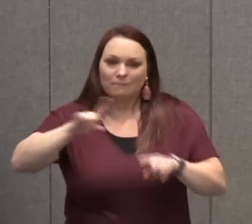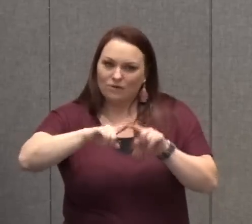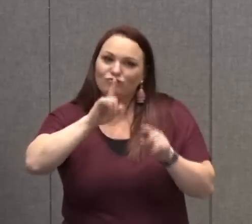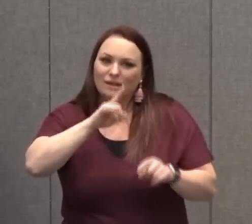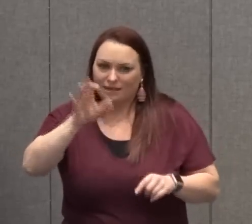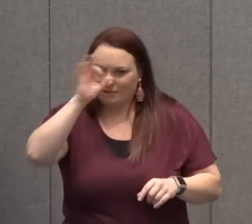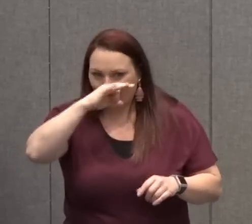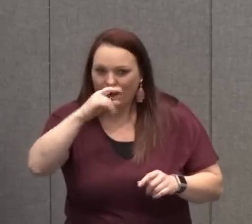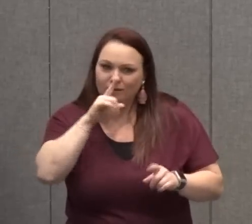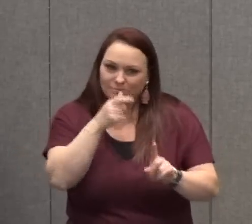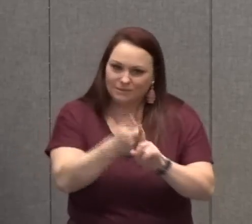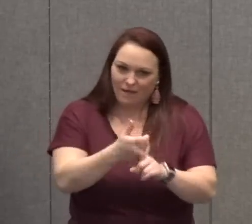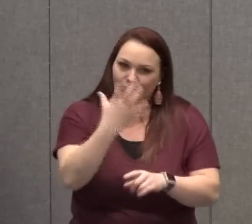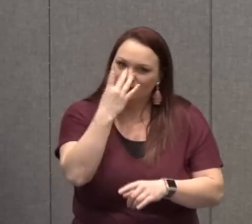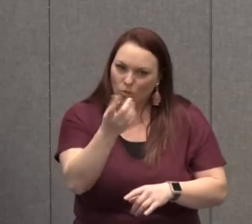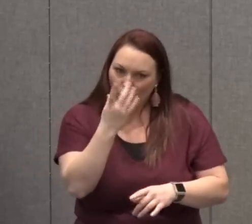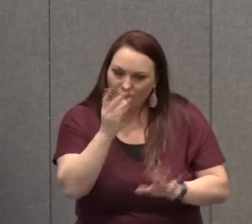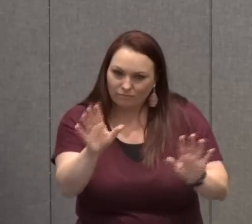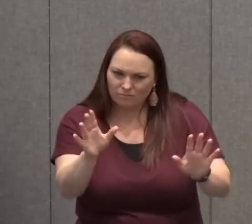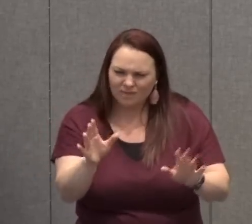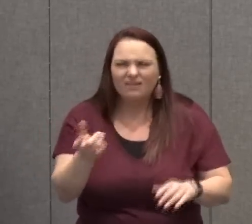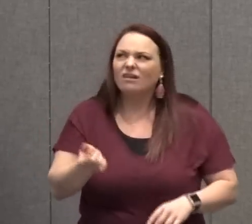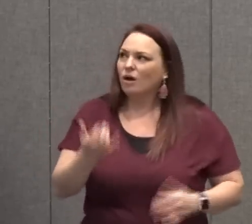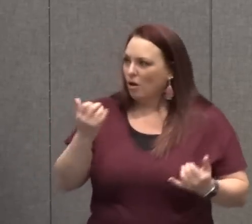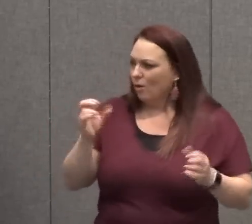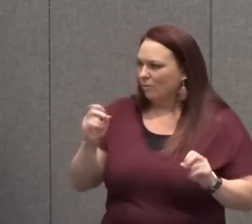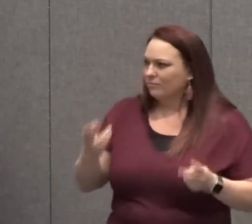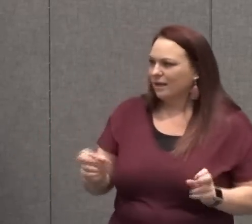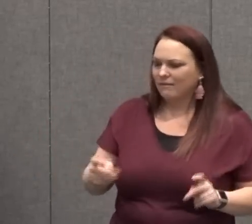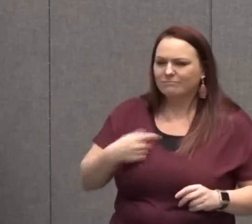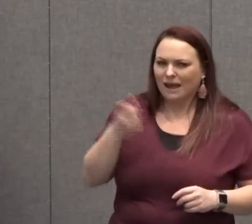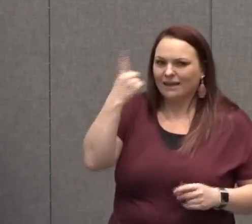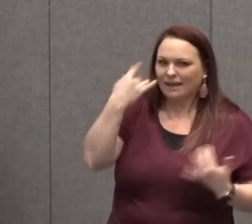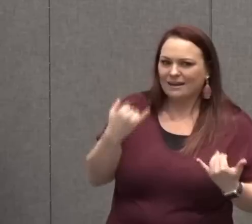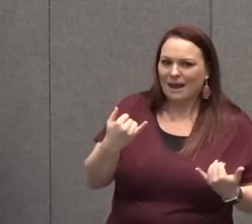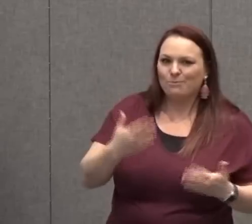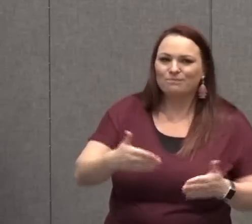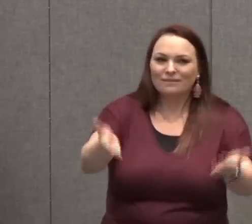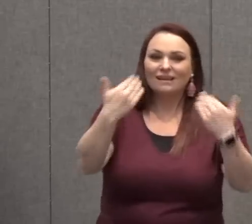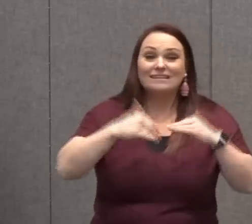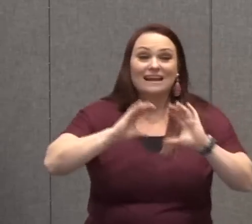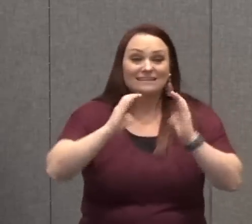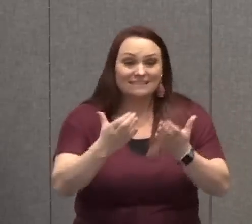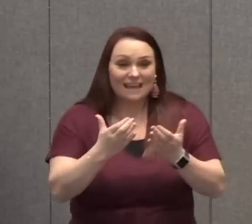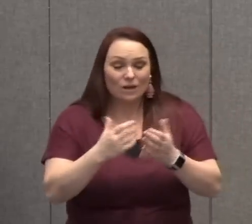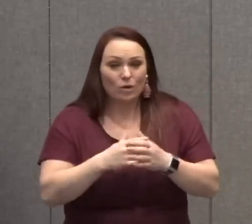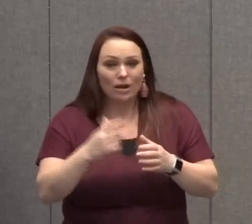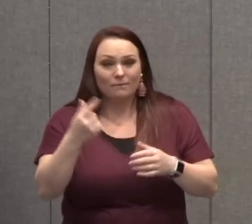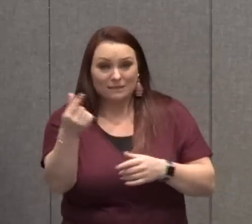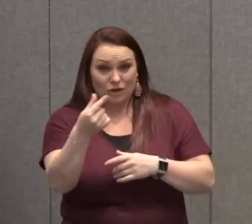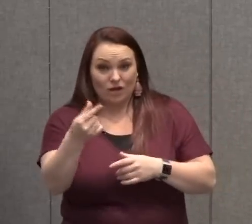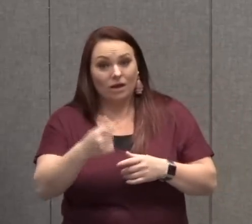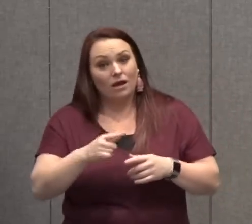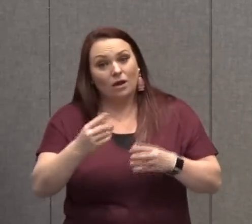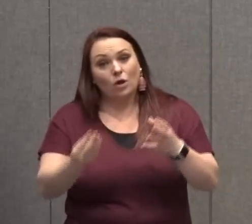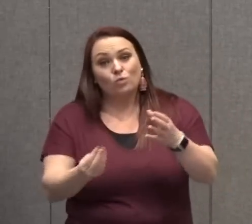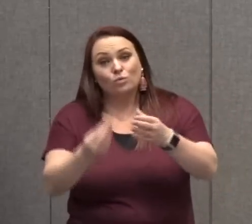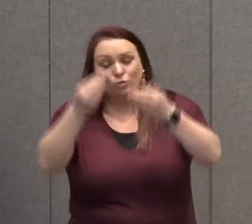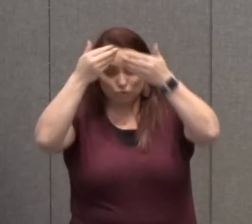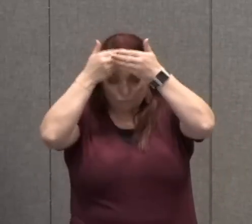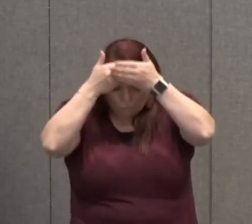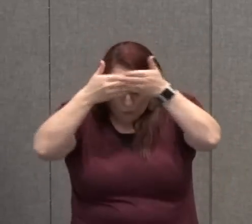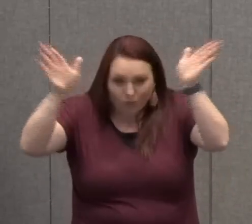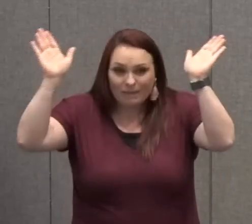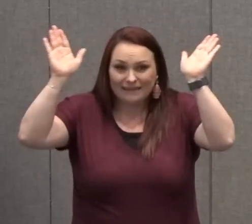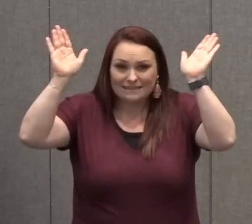okay I get the connection now sorry no and you get to choose the next category Ms. Garcia I need to go big so growth mindset for 500